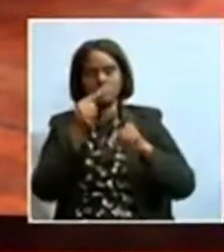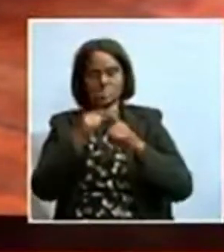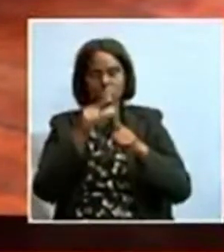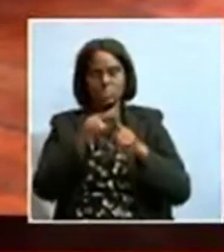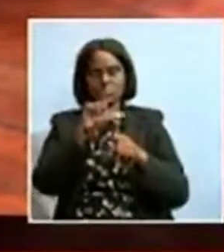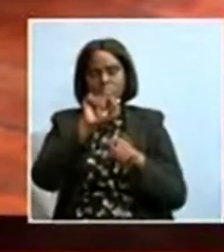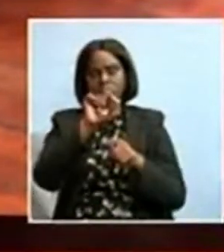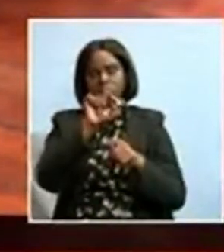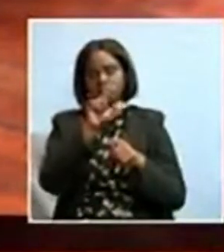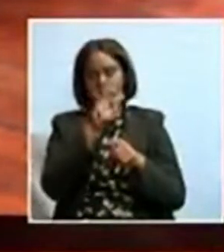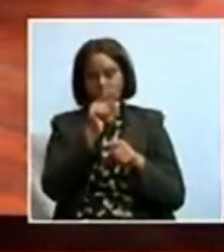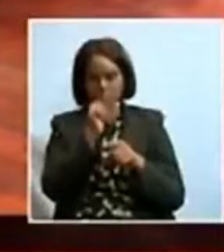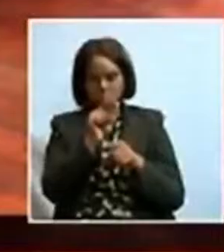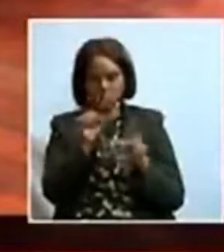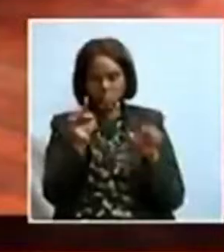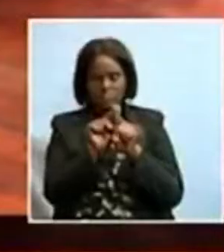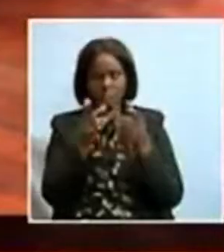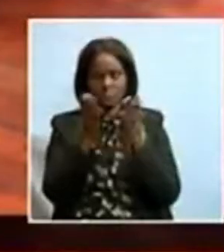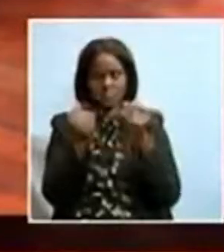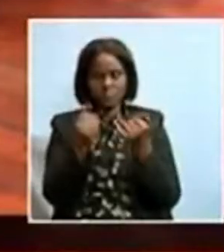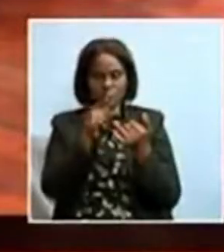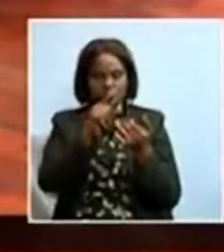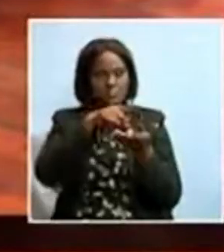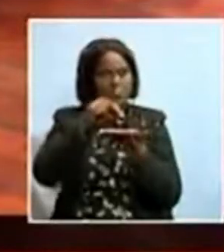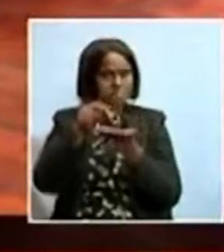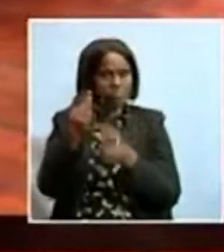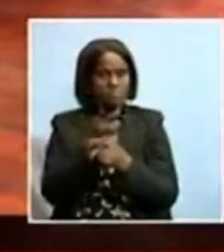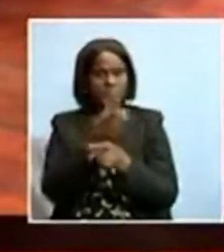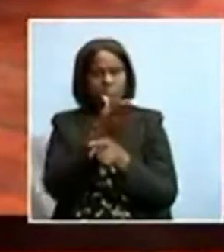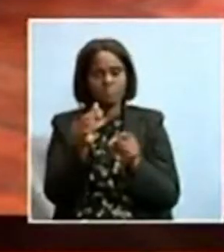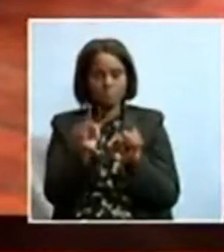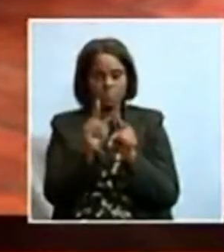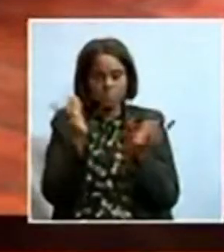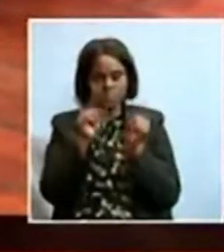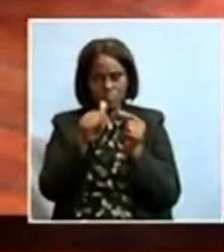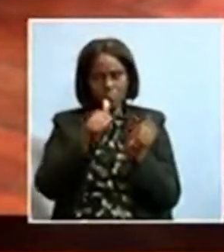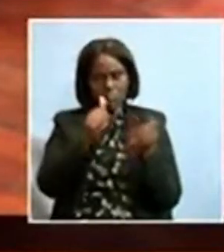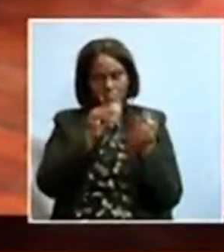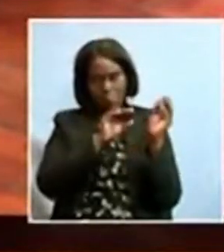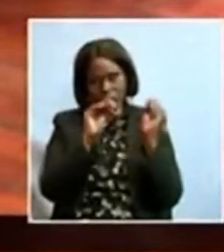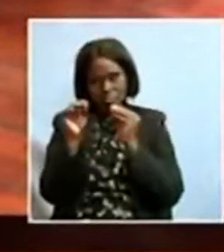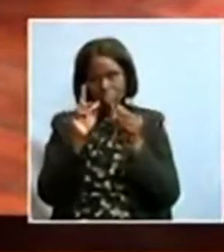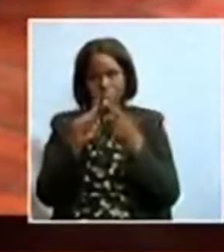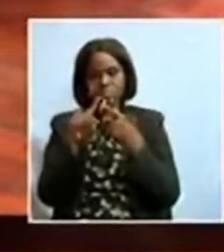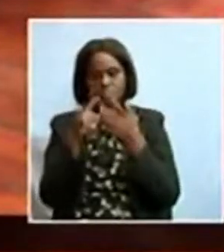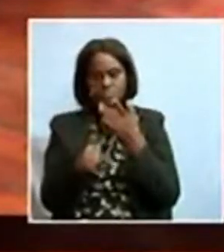2023, this is where these payments are coming from. And when you go to Appendix